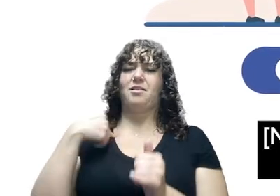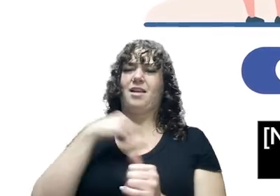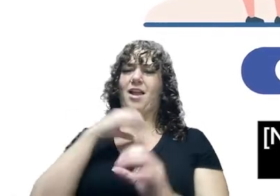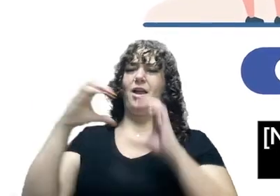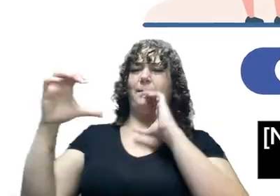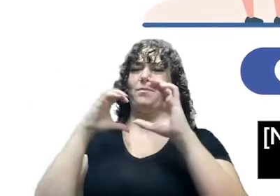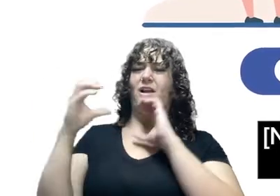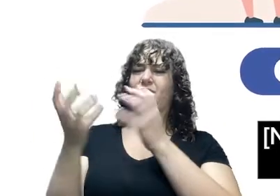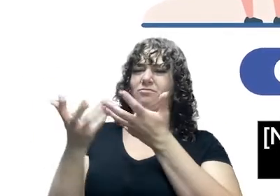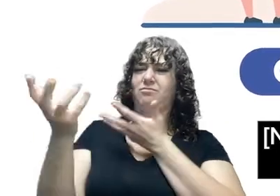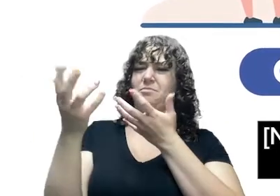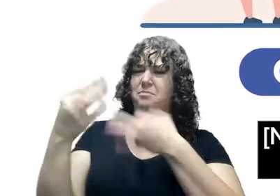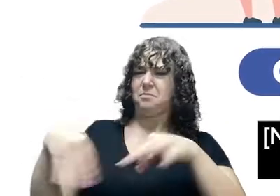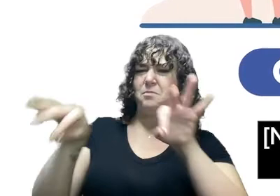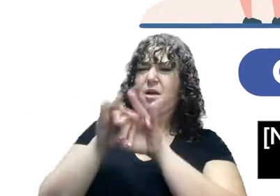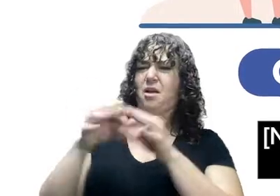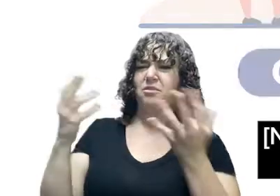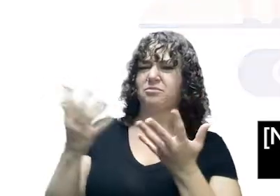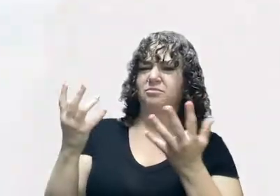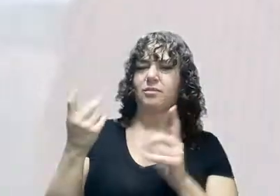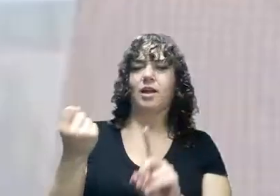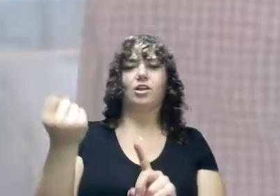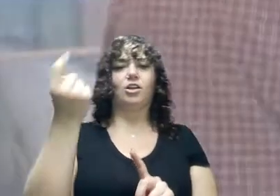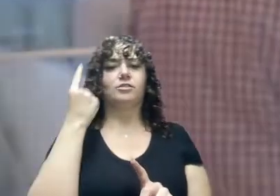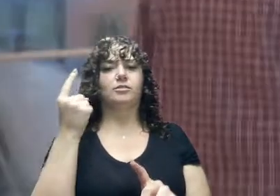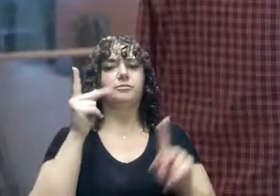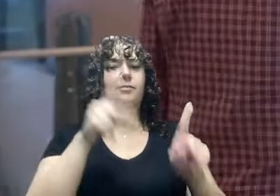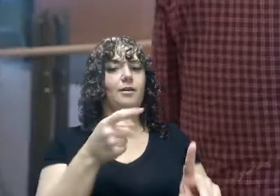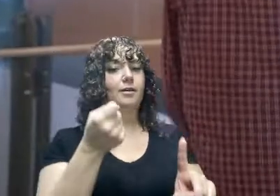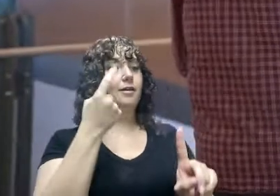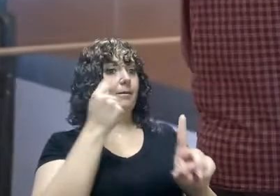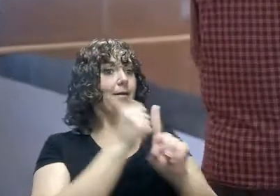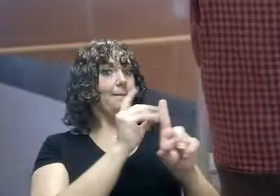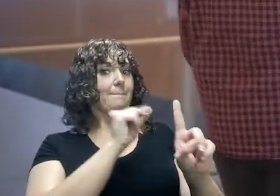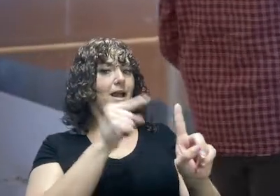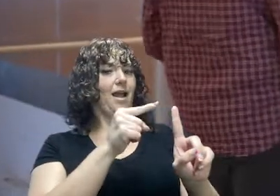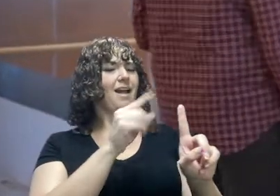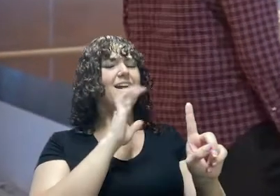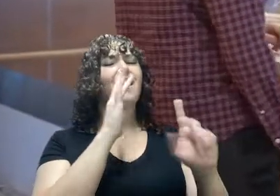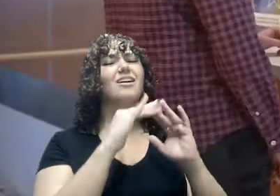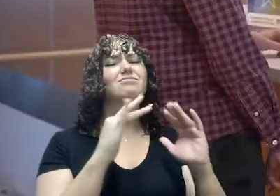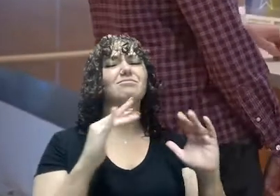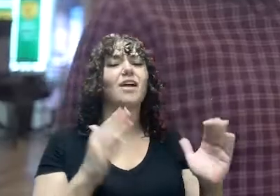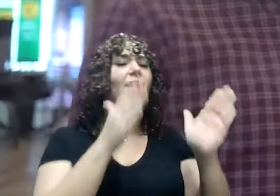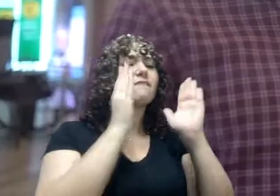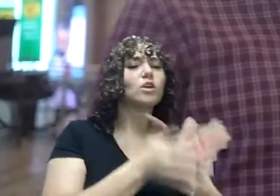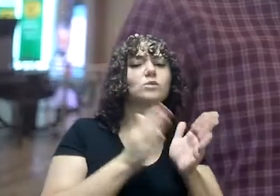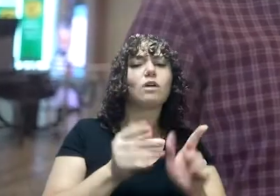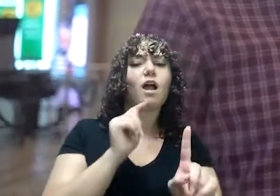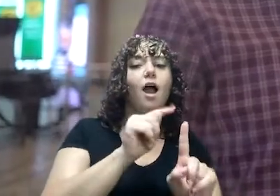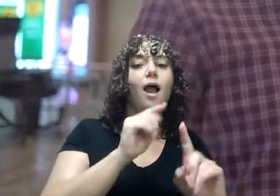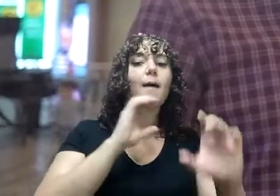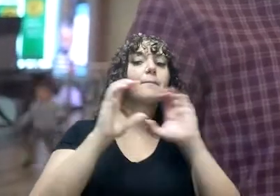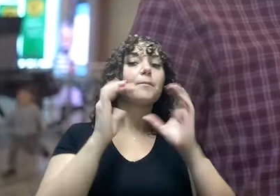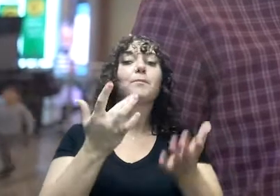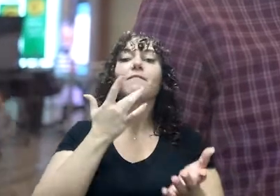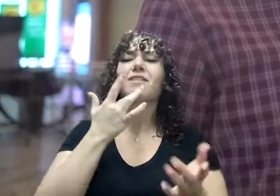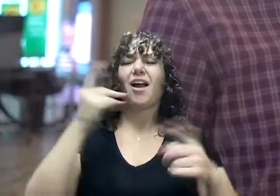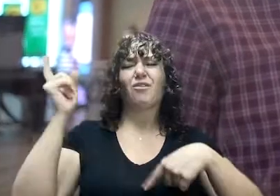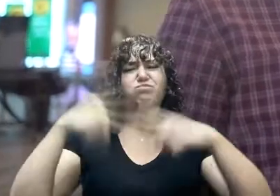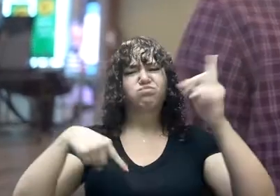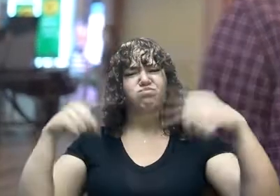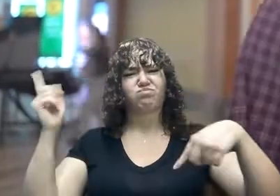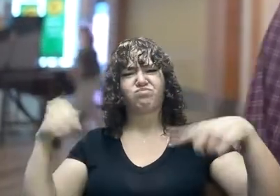How we communicate with each other matters. Understanding people with disabilities are diverse, and every individual's